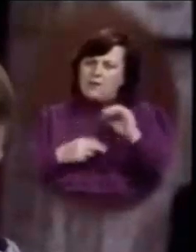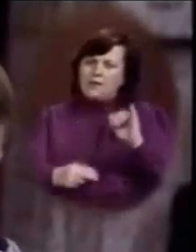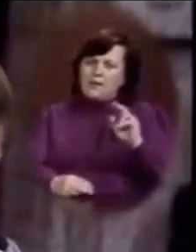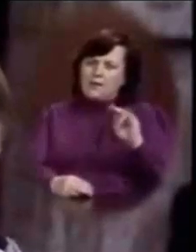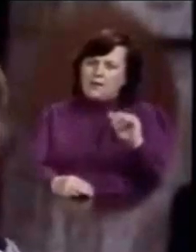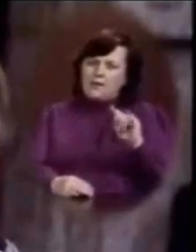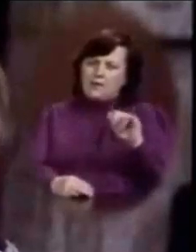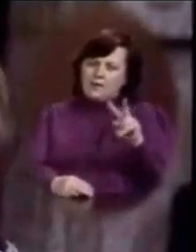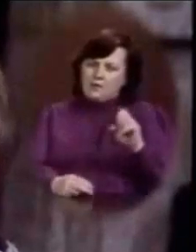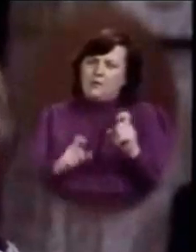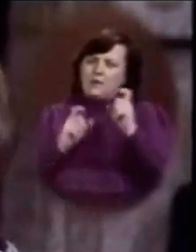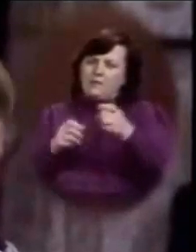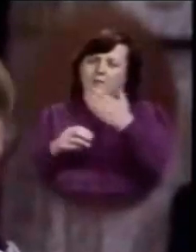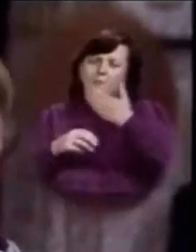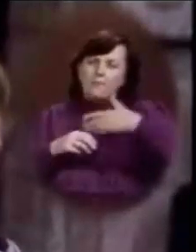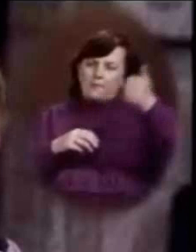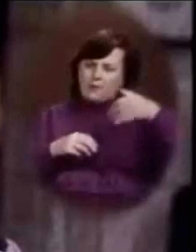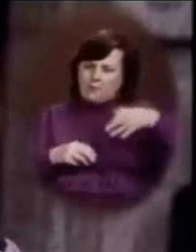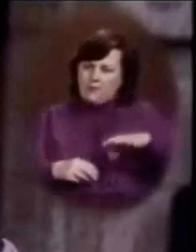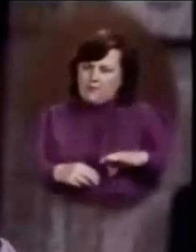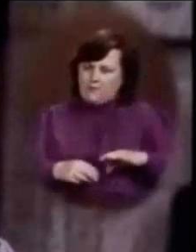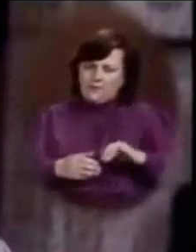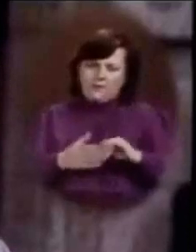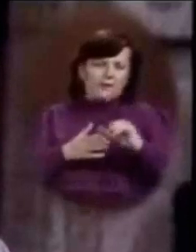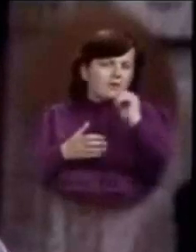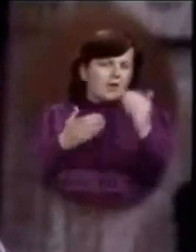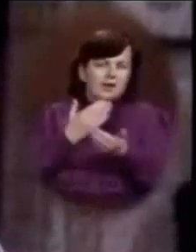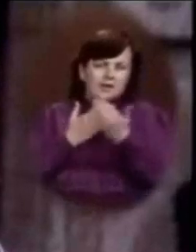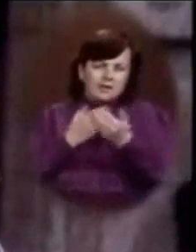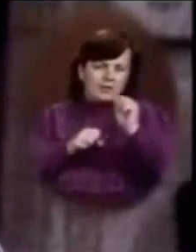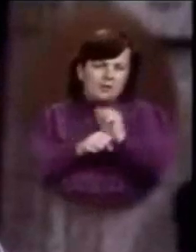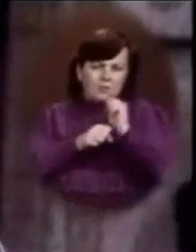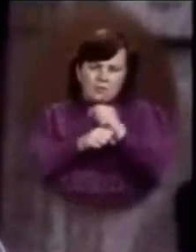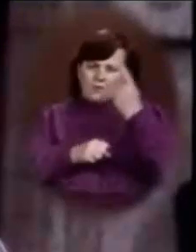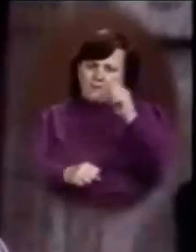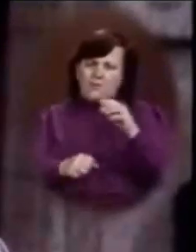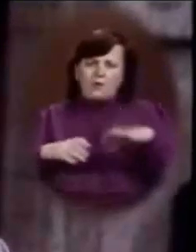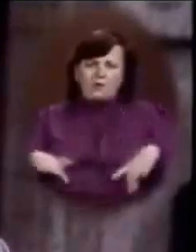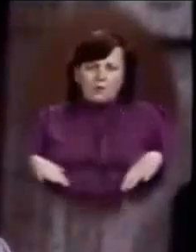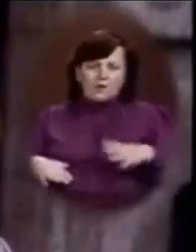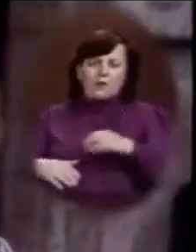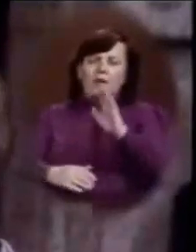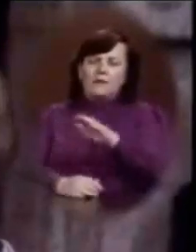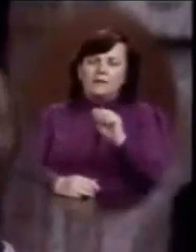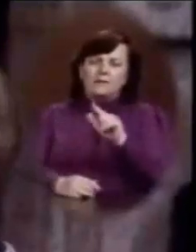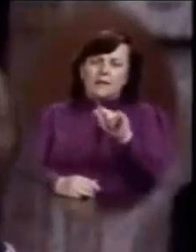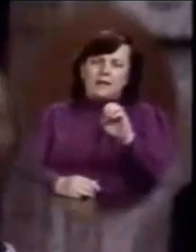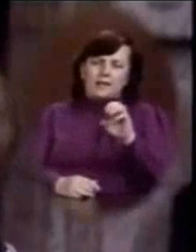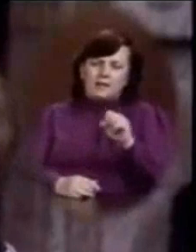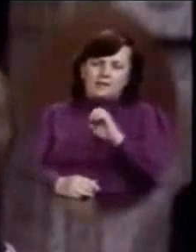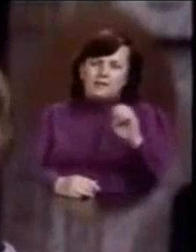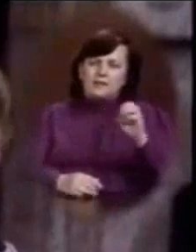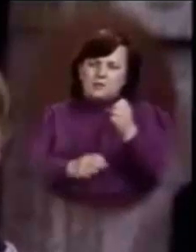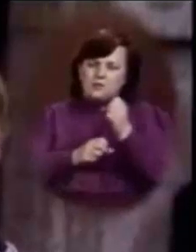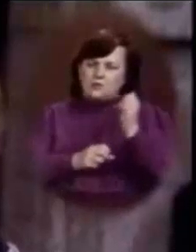benefits. It's not going to be an easy path for the Soviet Union and its allies in Eastern Europe. Those